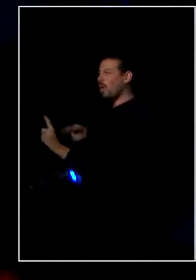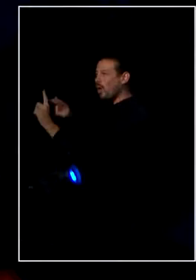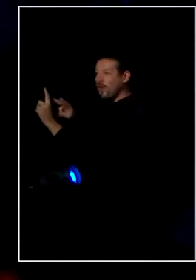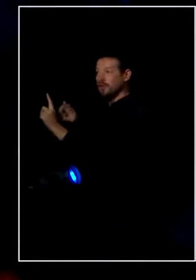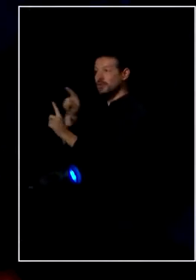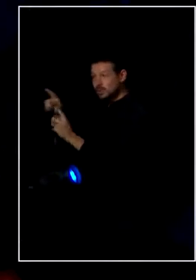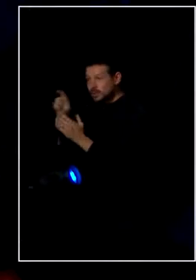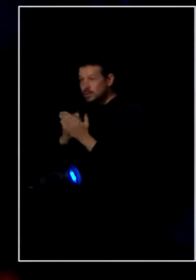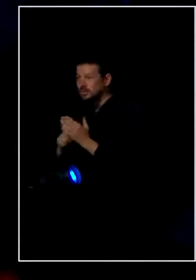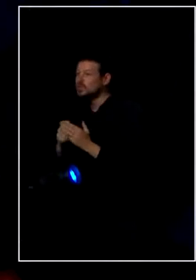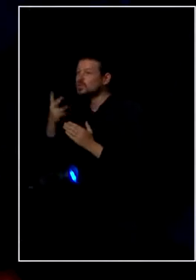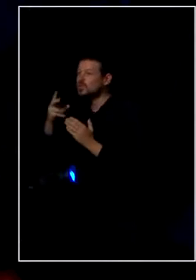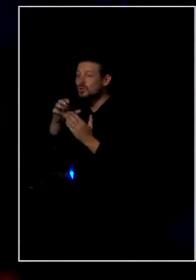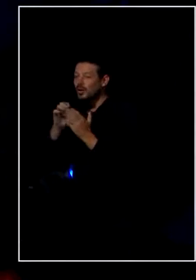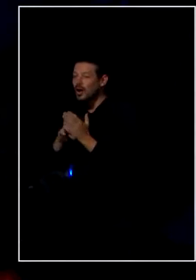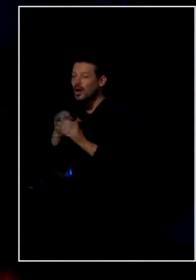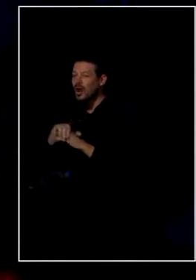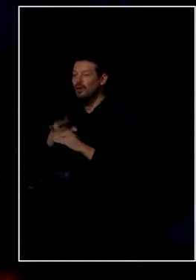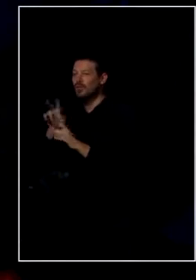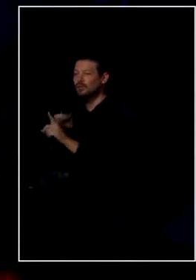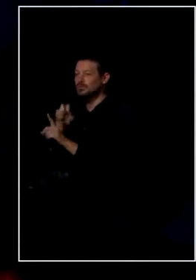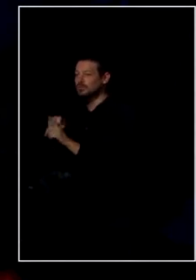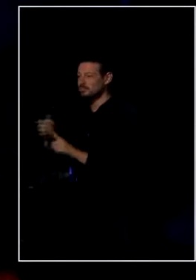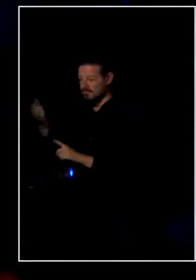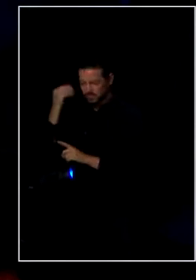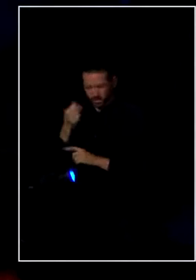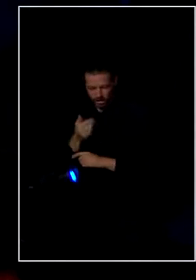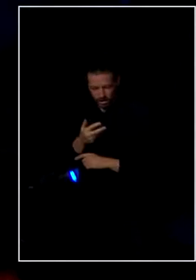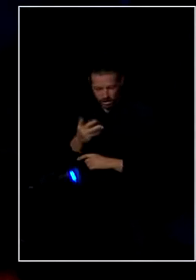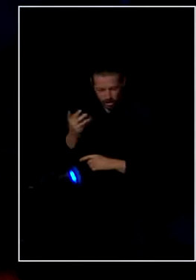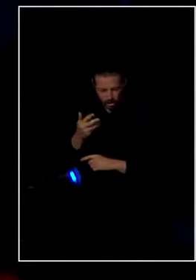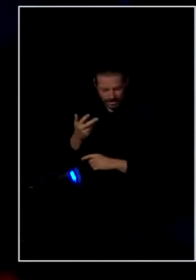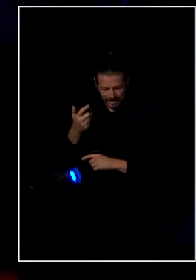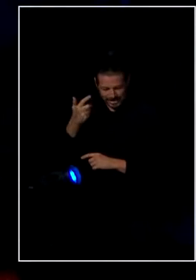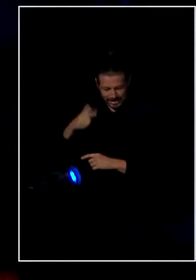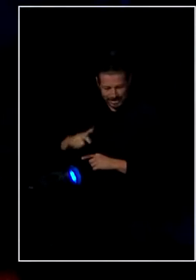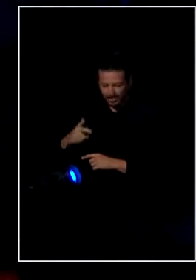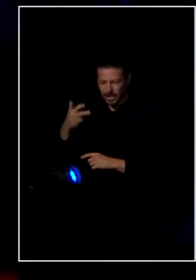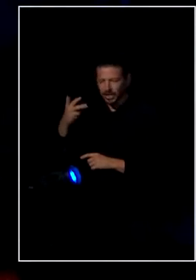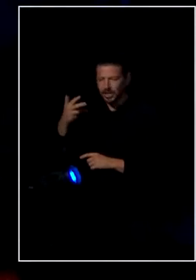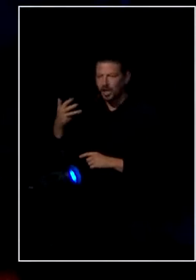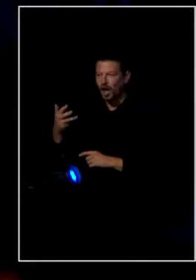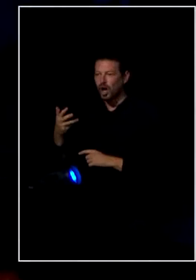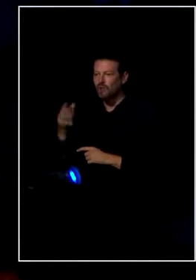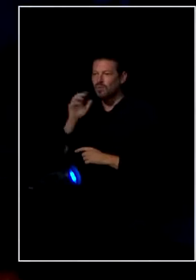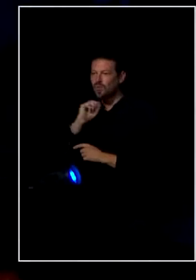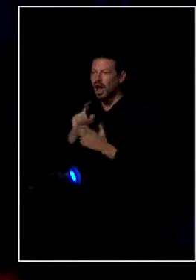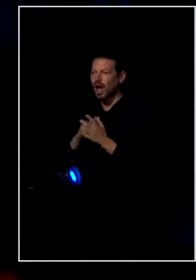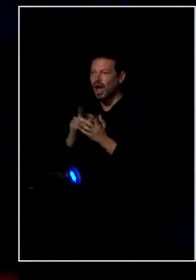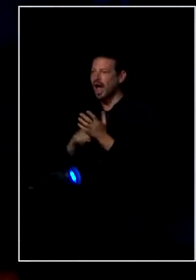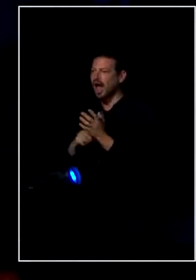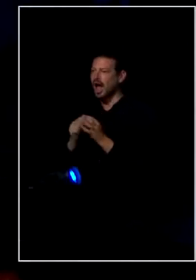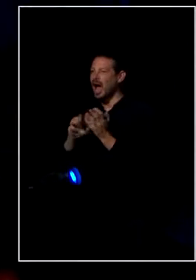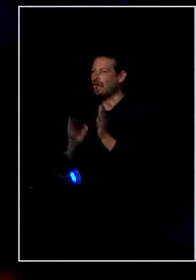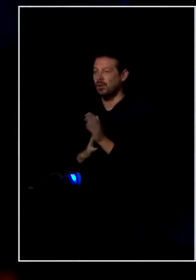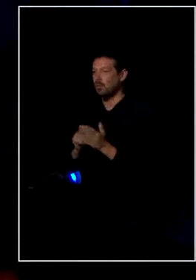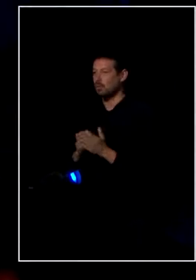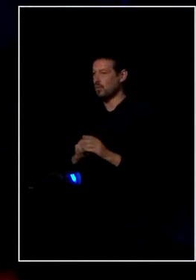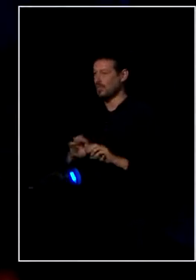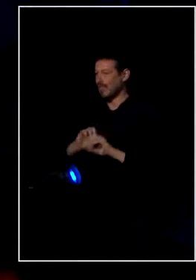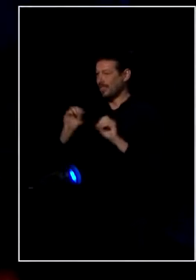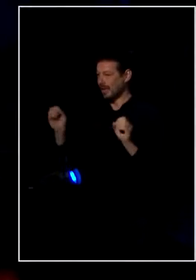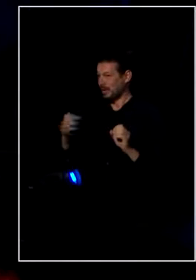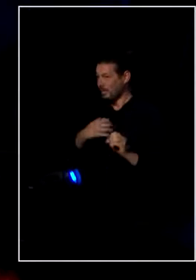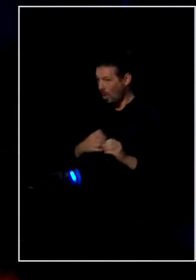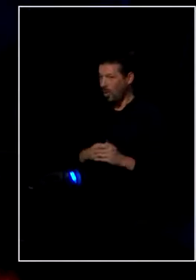her diagnosis in 1979's The White Album and has revealed almost nothing since, despite writing about the